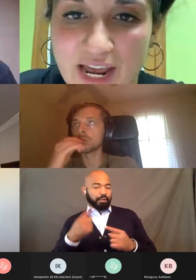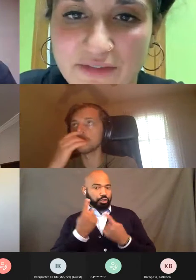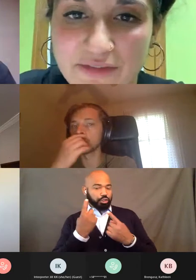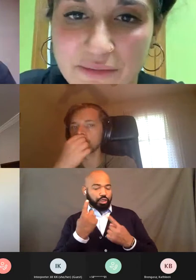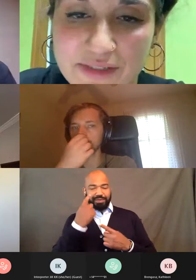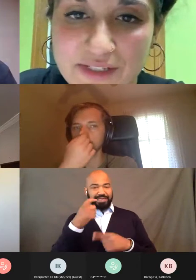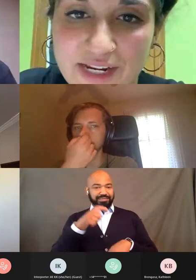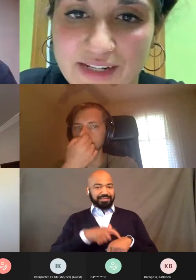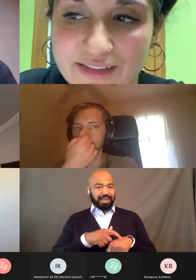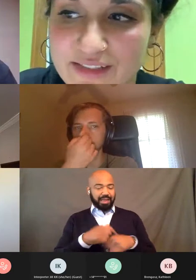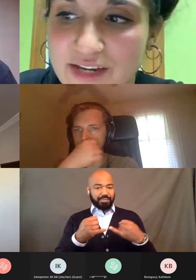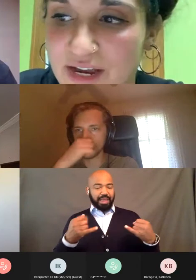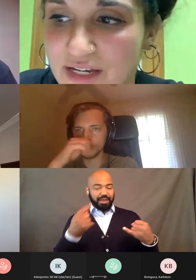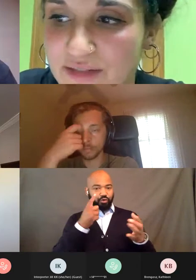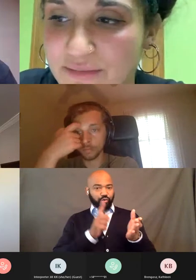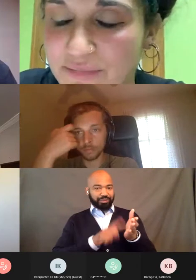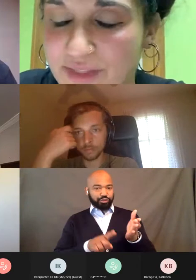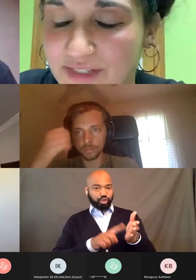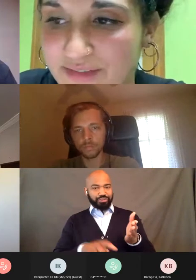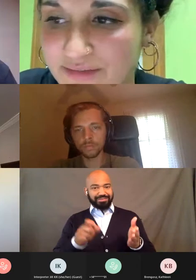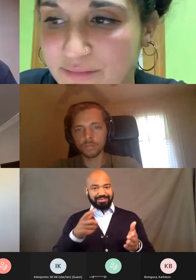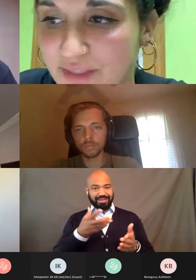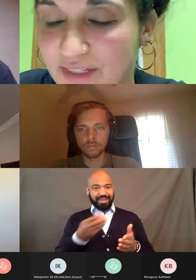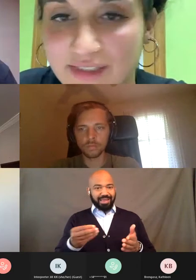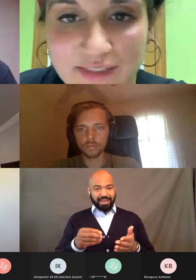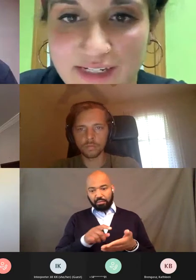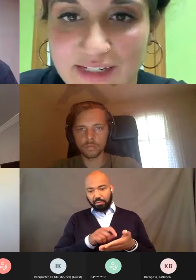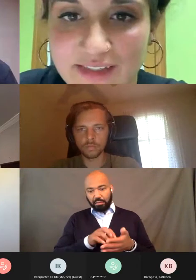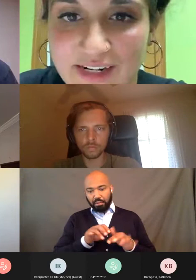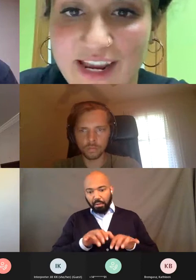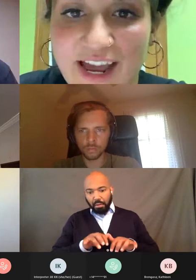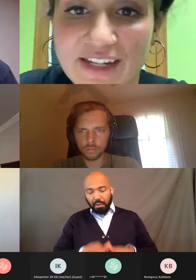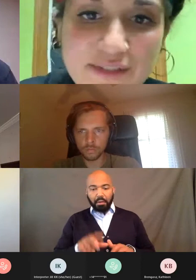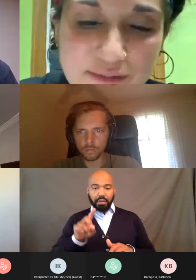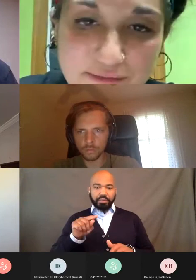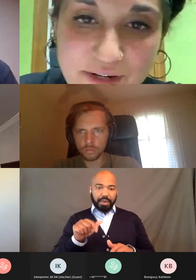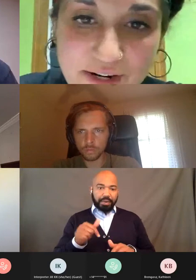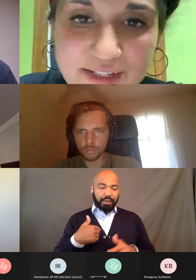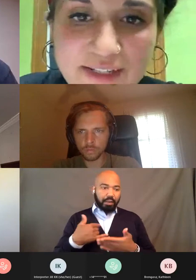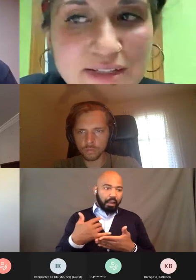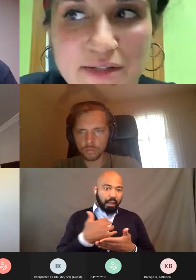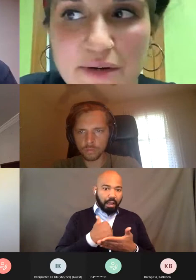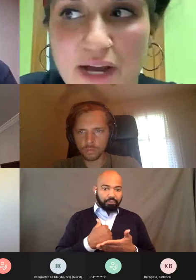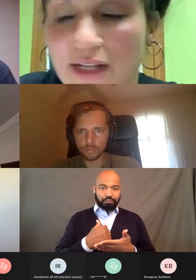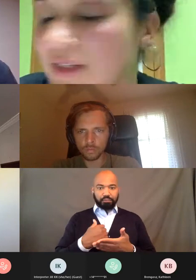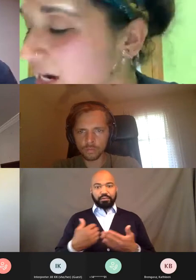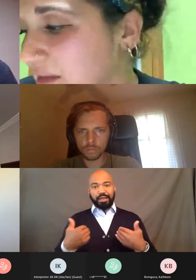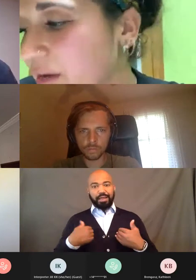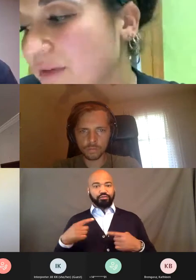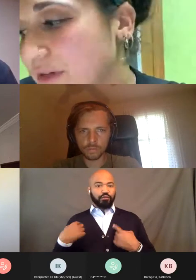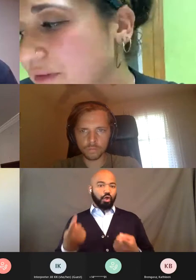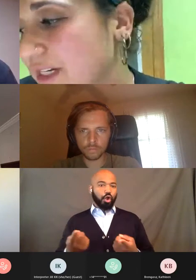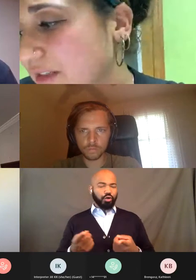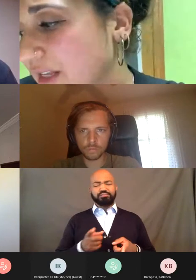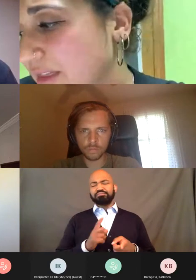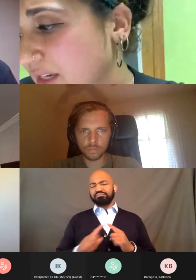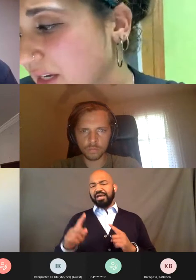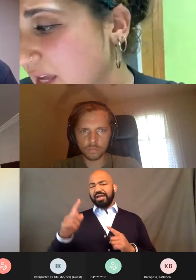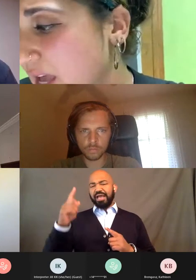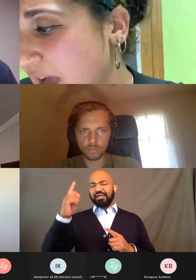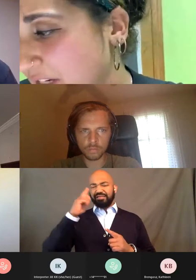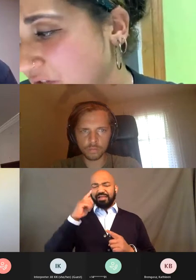time frame that I had for research and the data that I had so far. So I will though